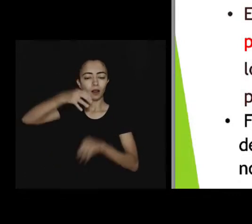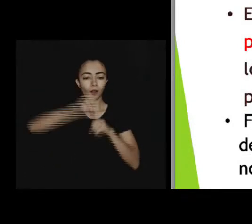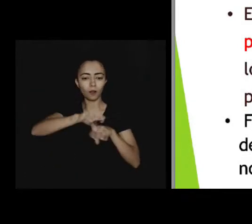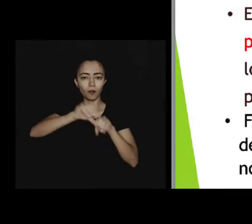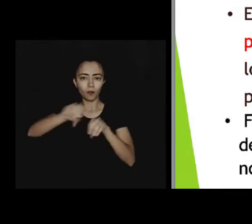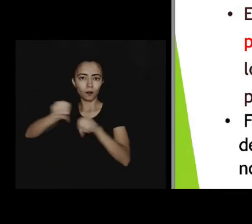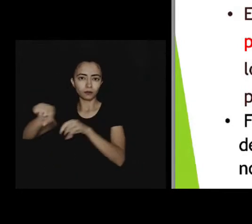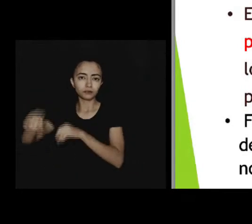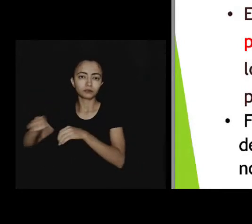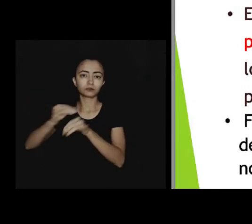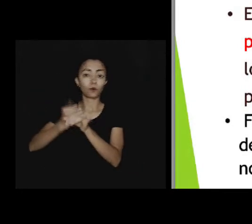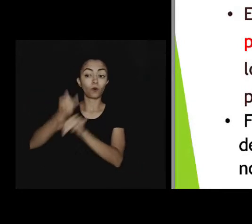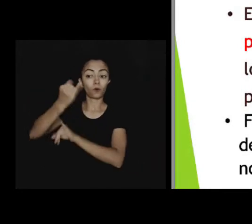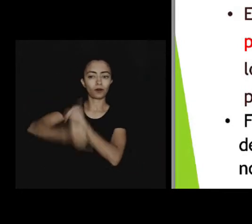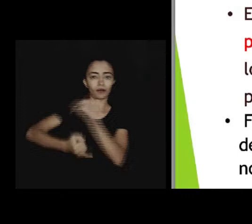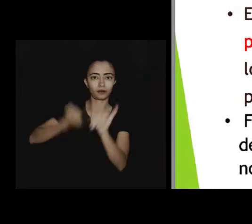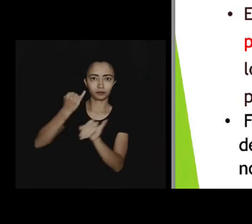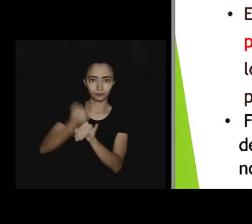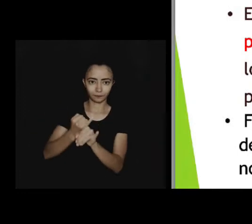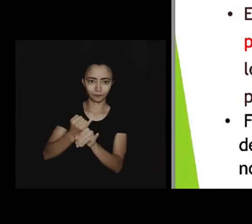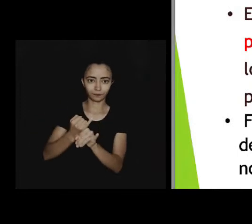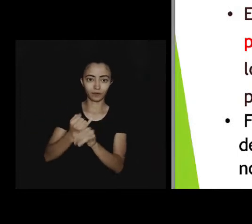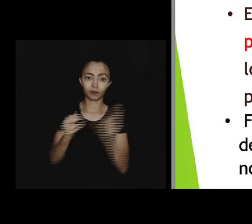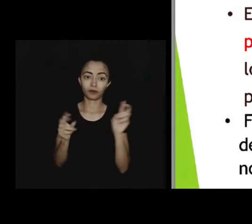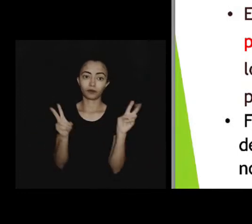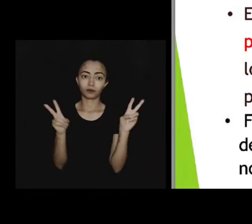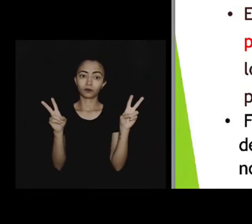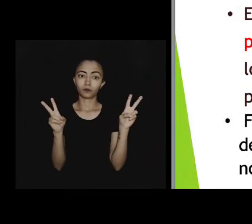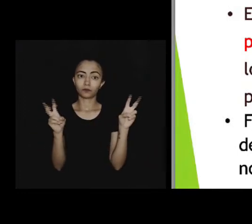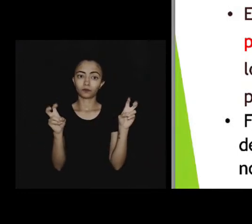online, kind of like the remote learning,